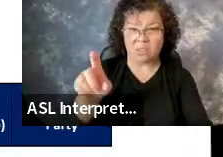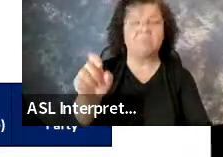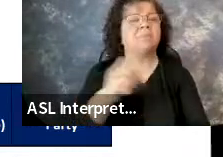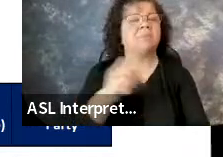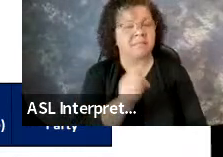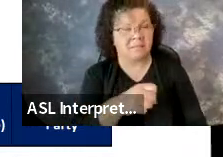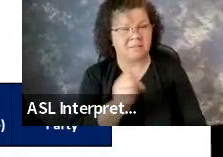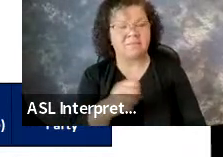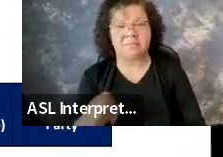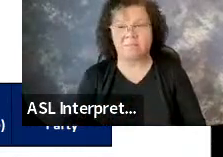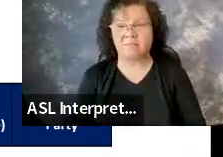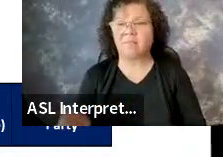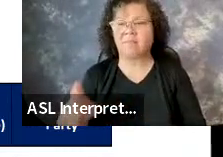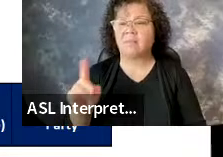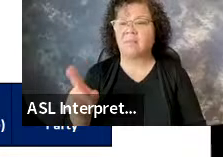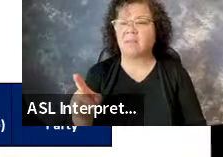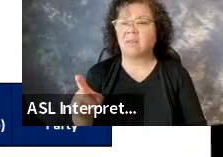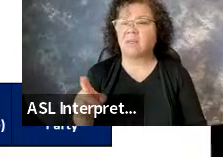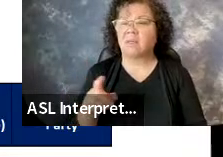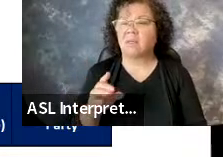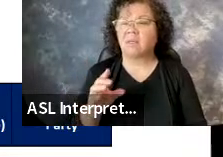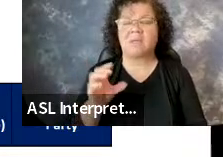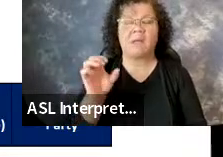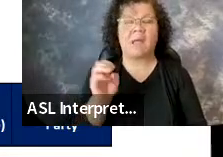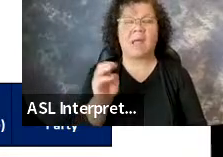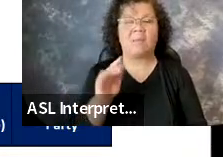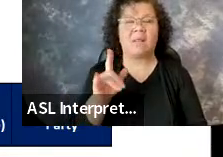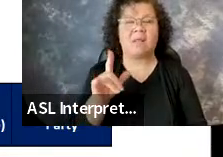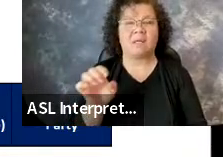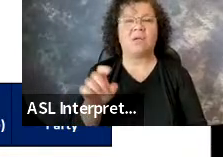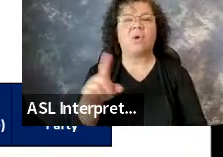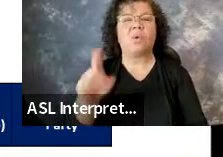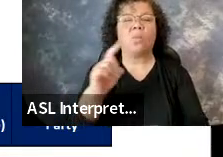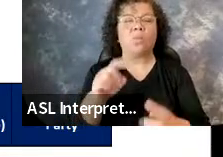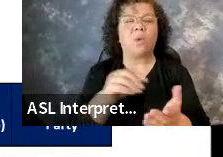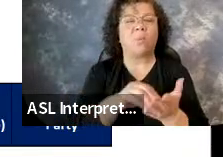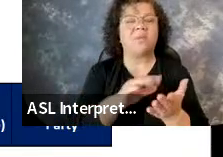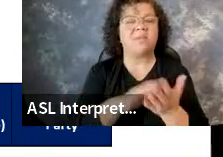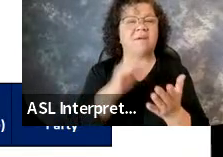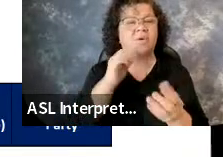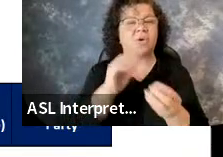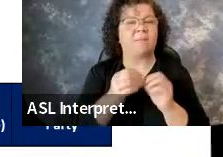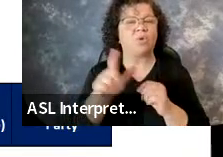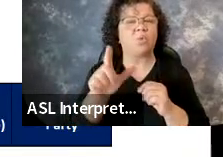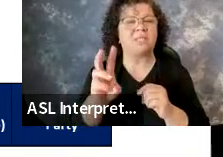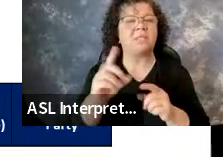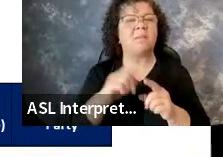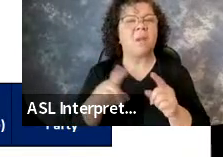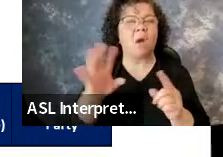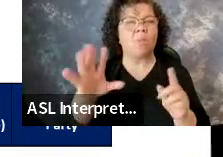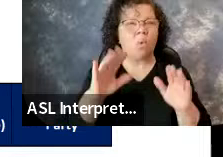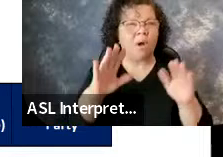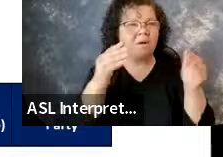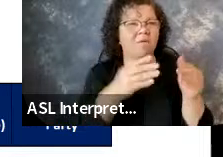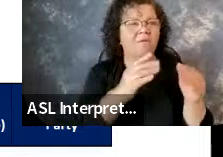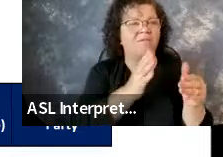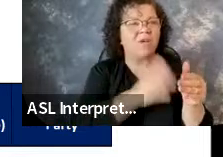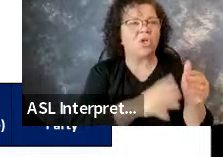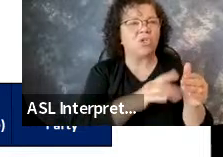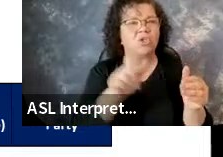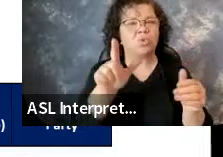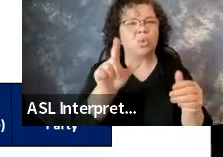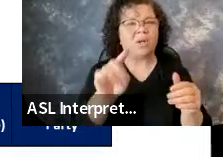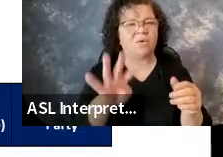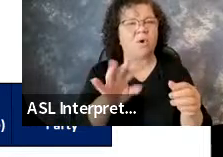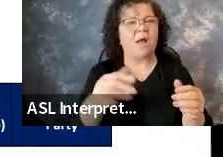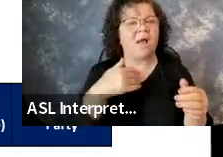And Bree, if I can note, I definitely appreciate that. We will note that for 26. I want to see if there are any other thoughts on 24, because I do have some